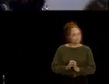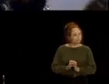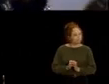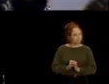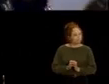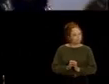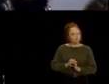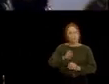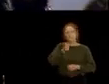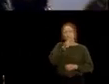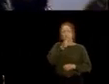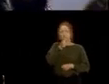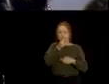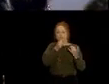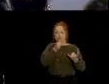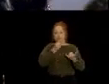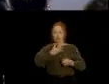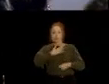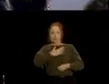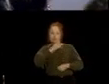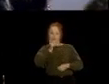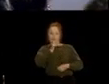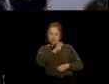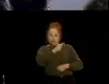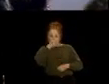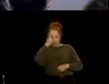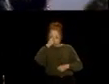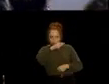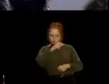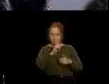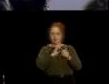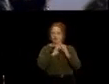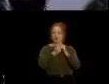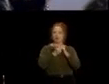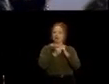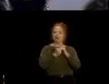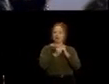my question for you is, how do you keep